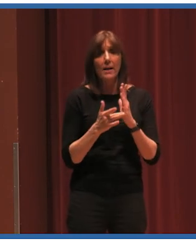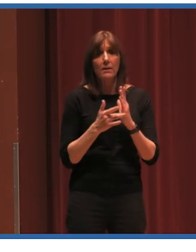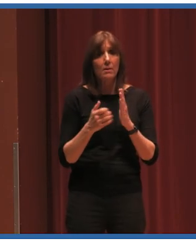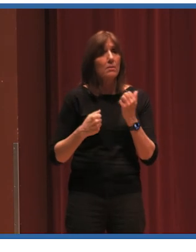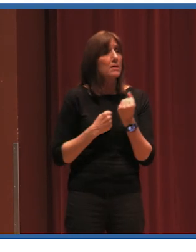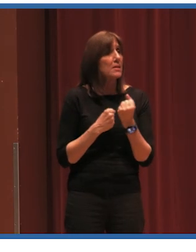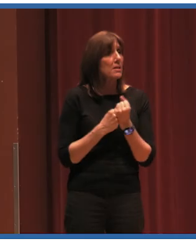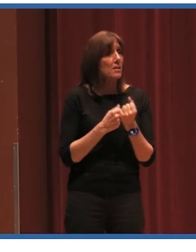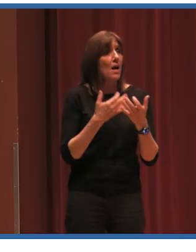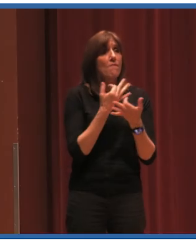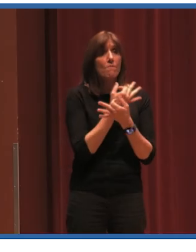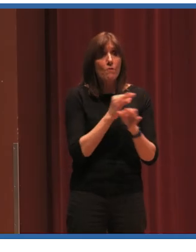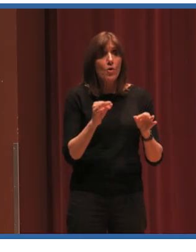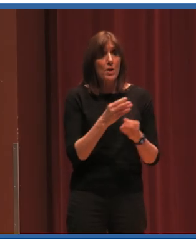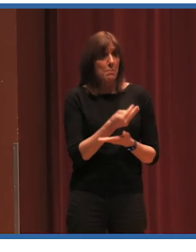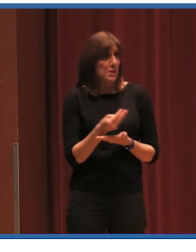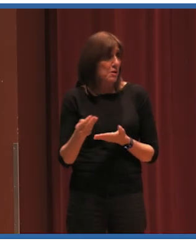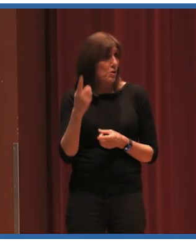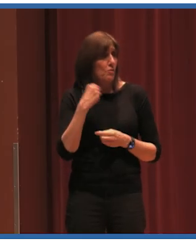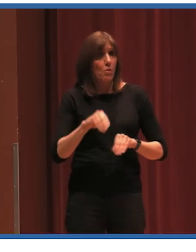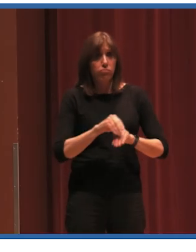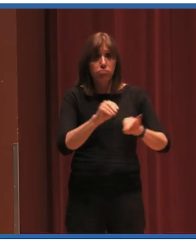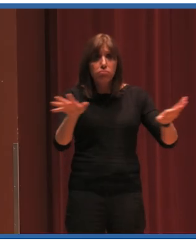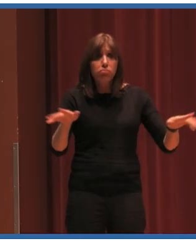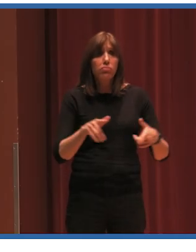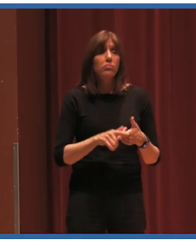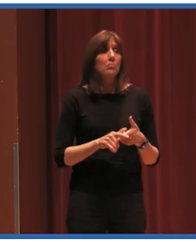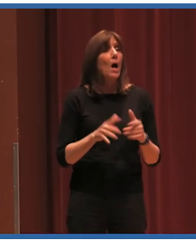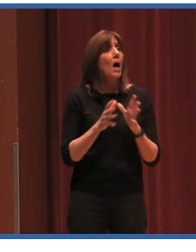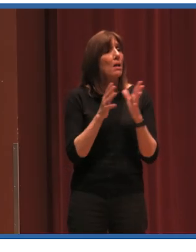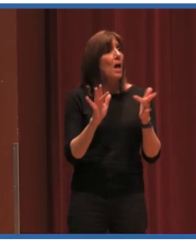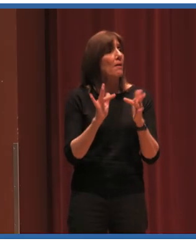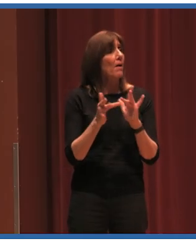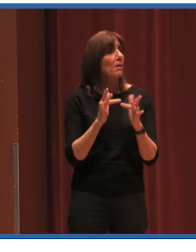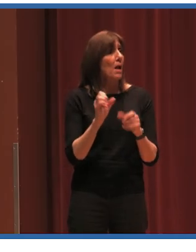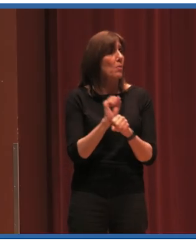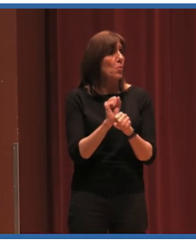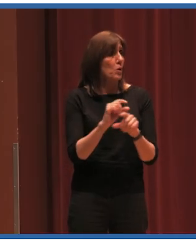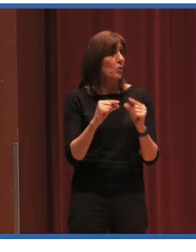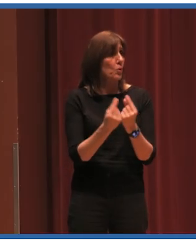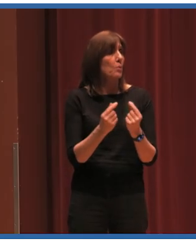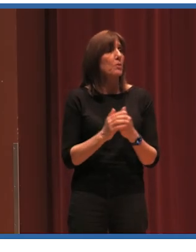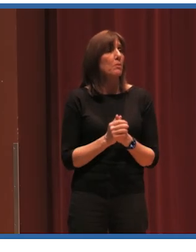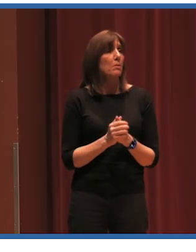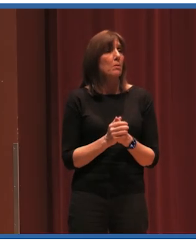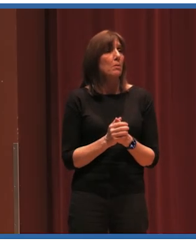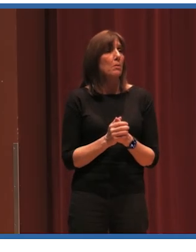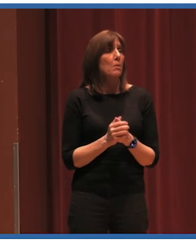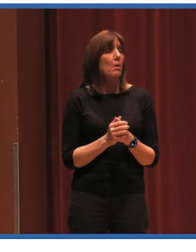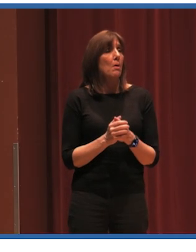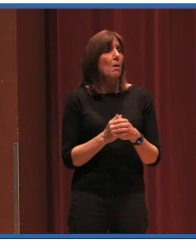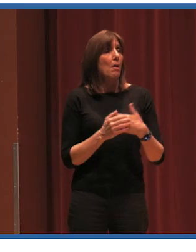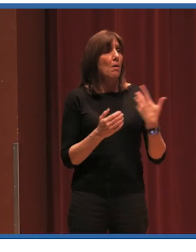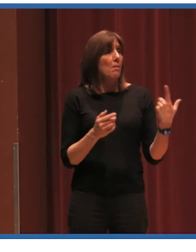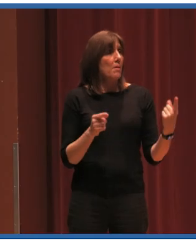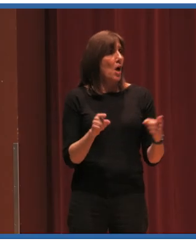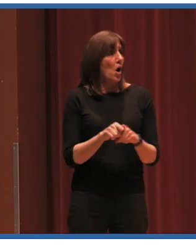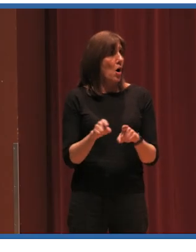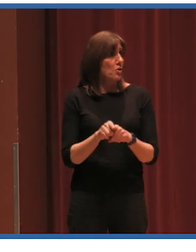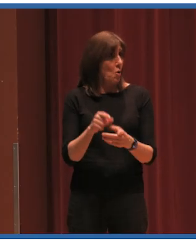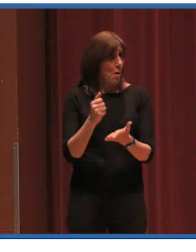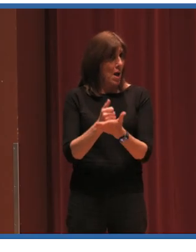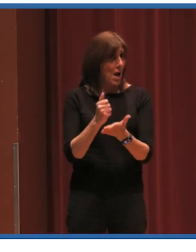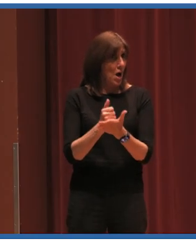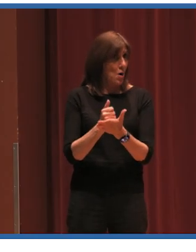educational materials for distribution, lots of online work groups, and they help administer our